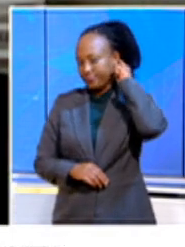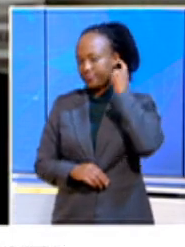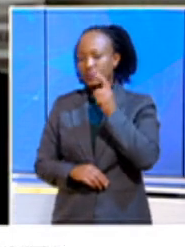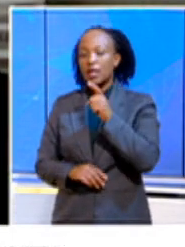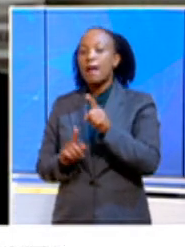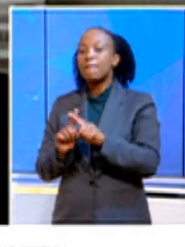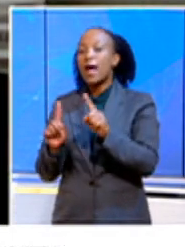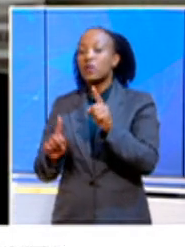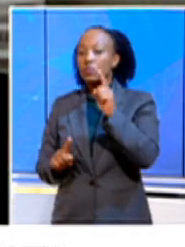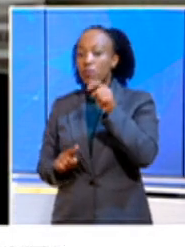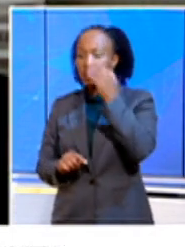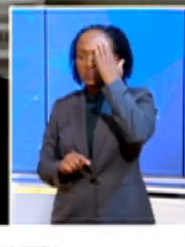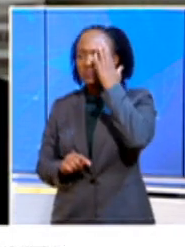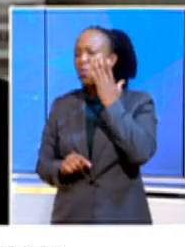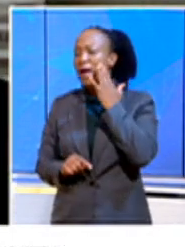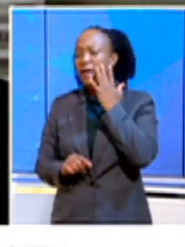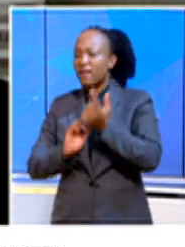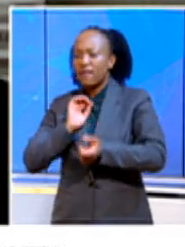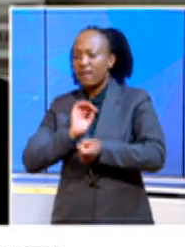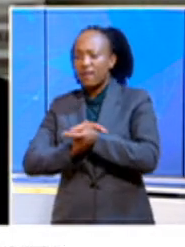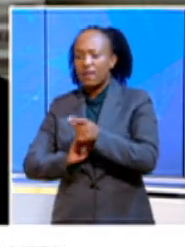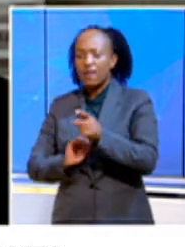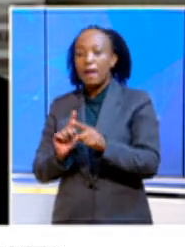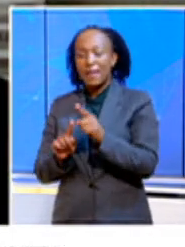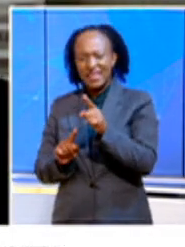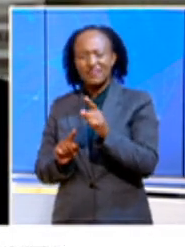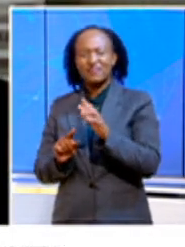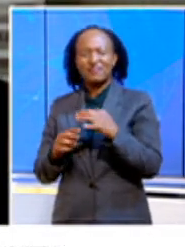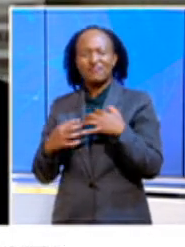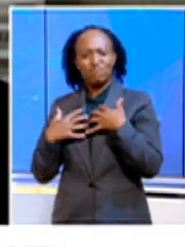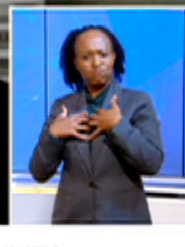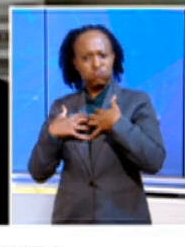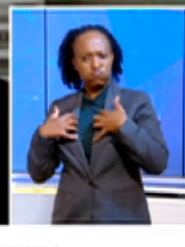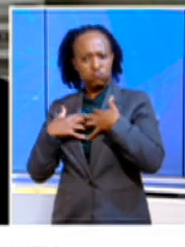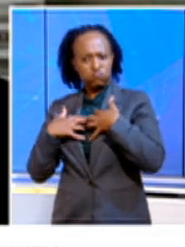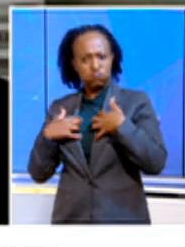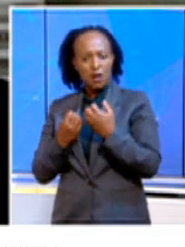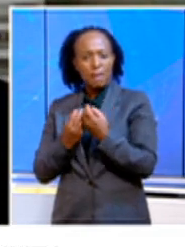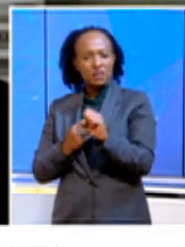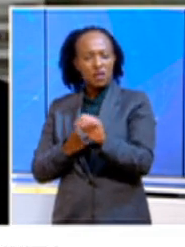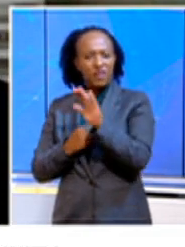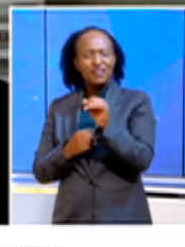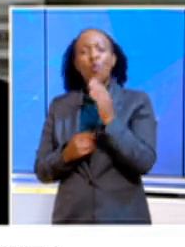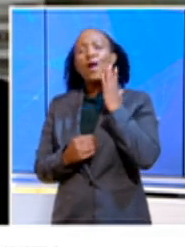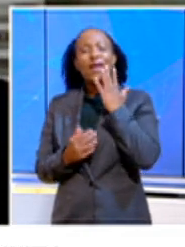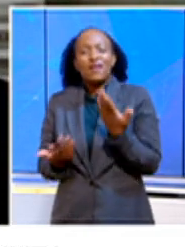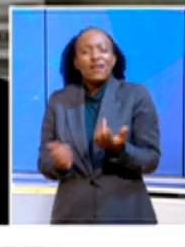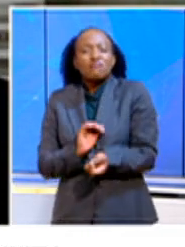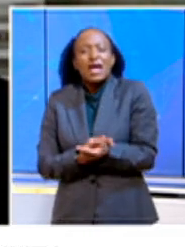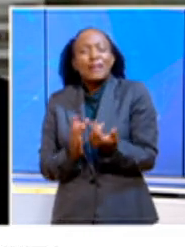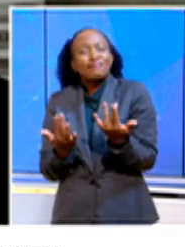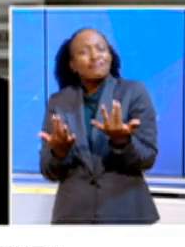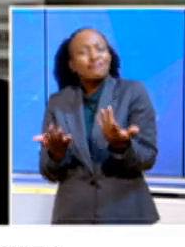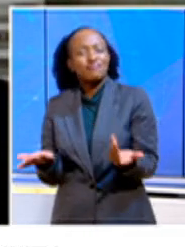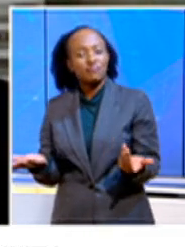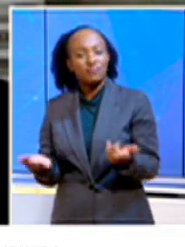know when. And that I think is the frustrating part for many South Africans is the when, because